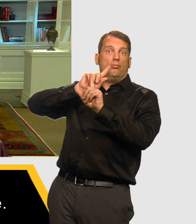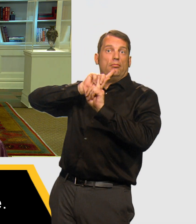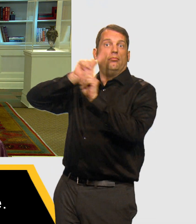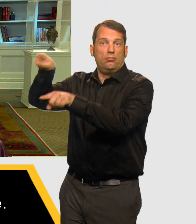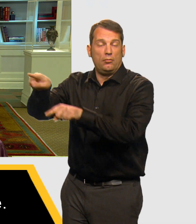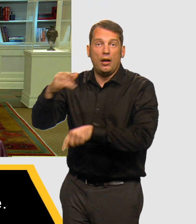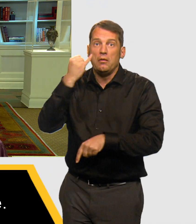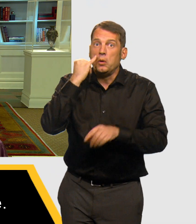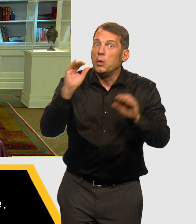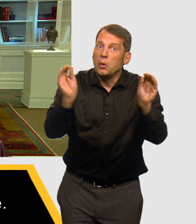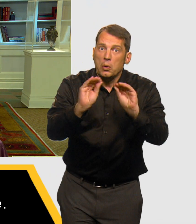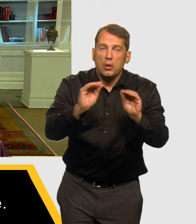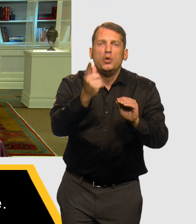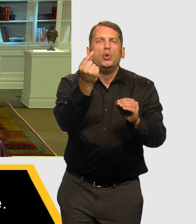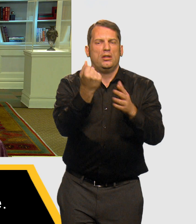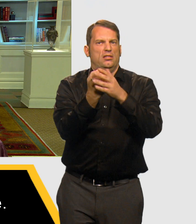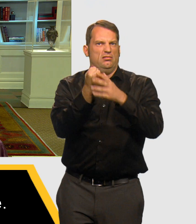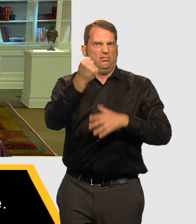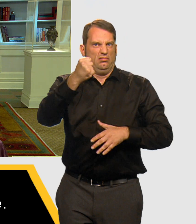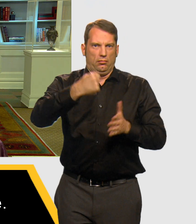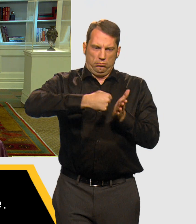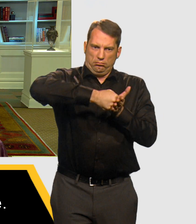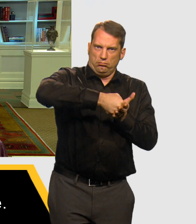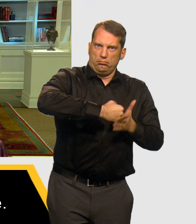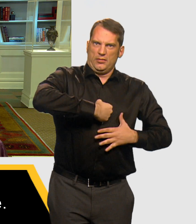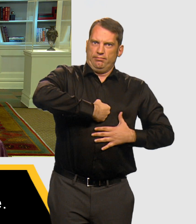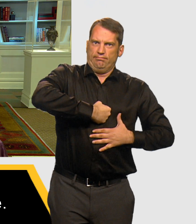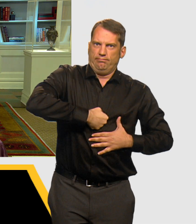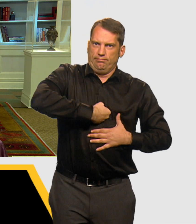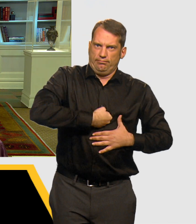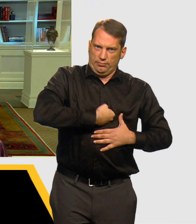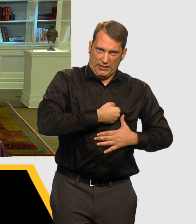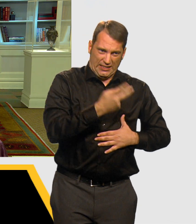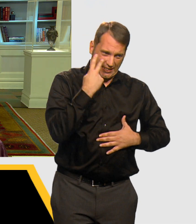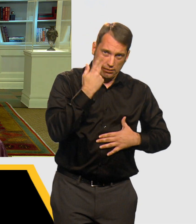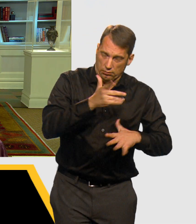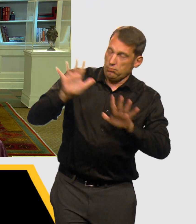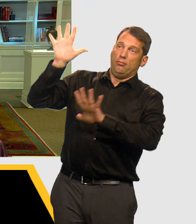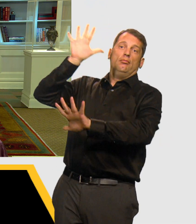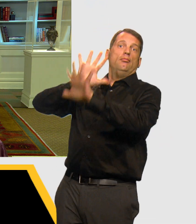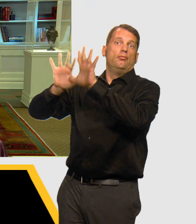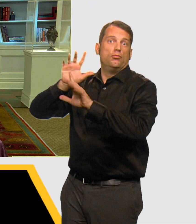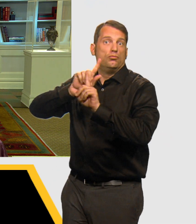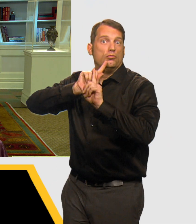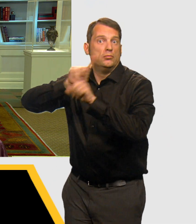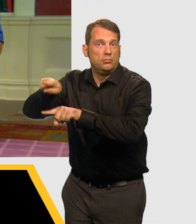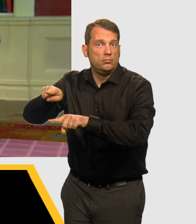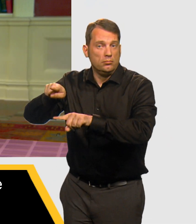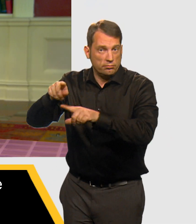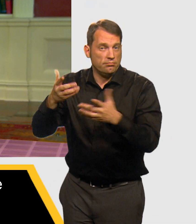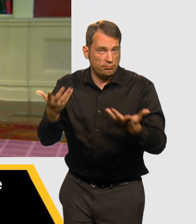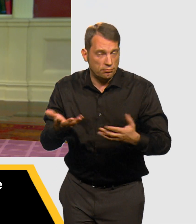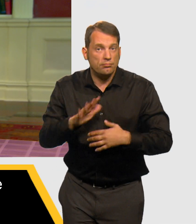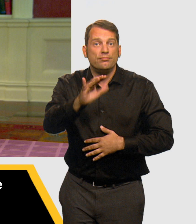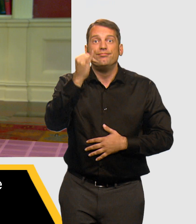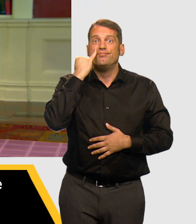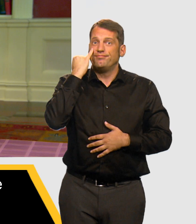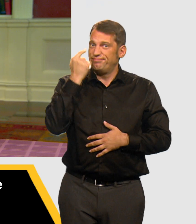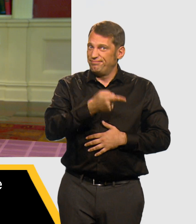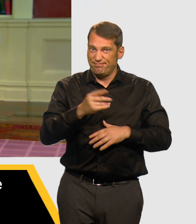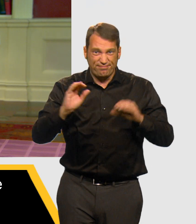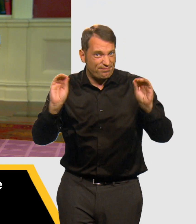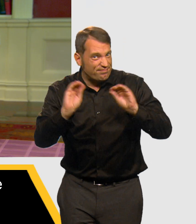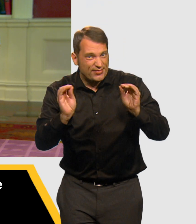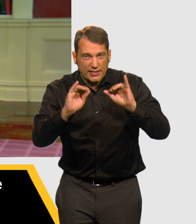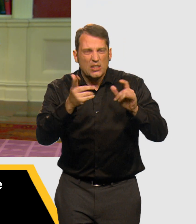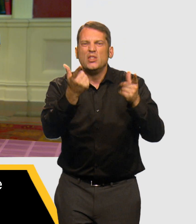this, shake the person to see if they respond. If there's no response, make a fist and rub your knuckles firmly